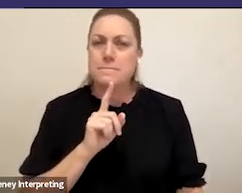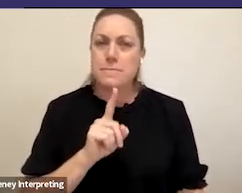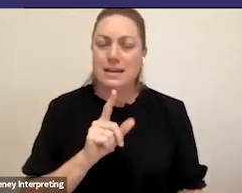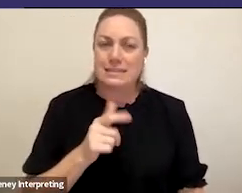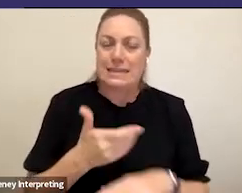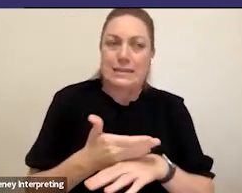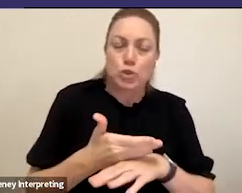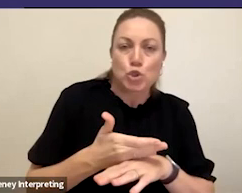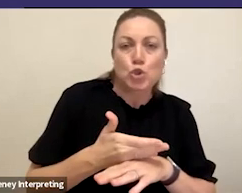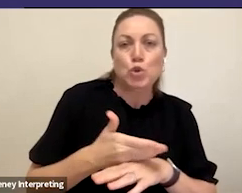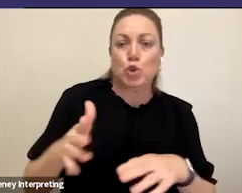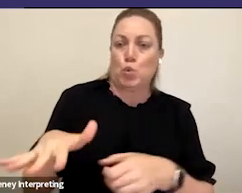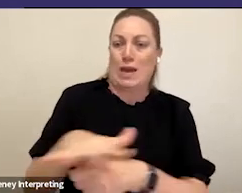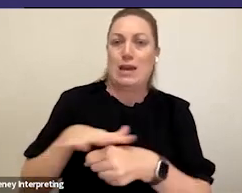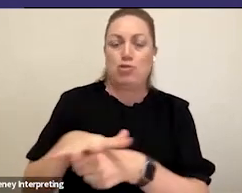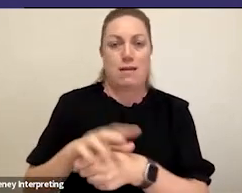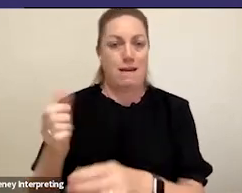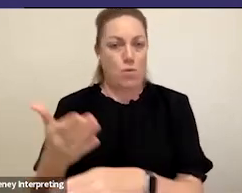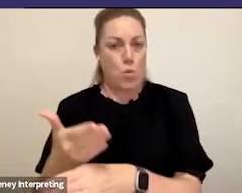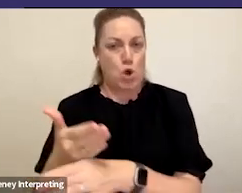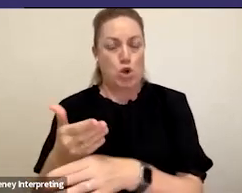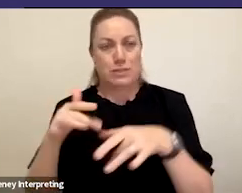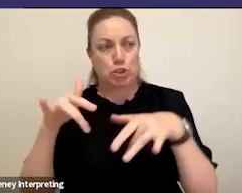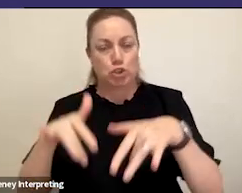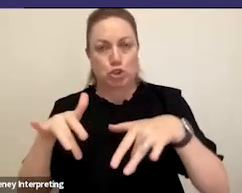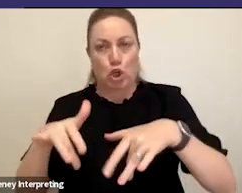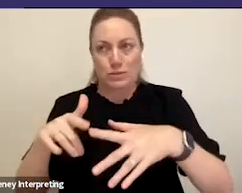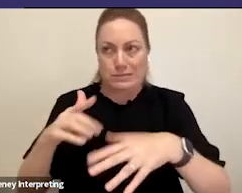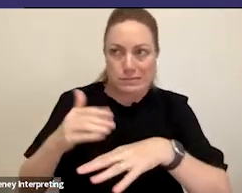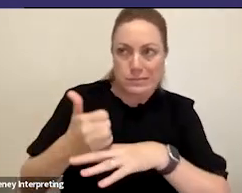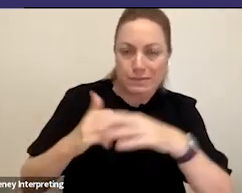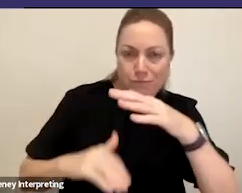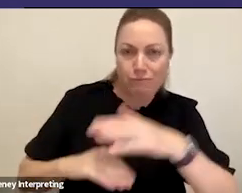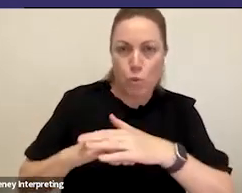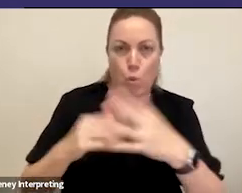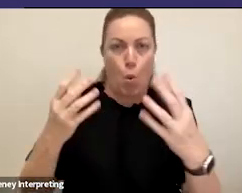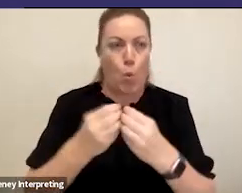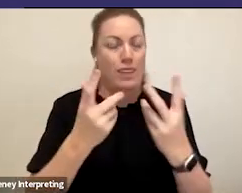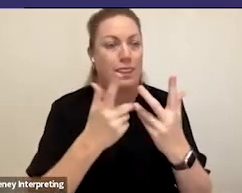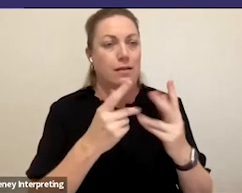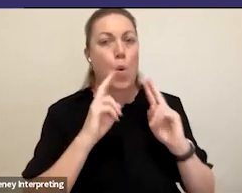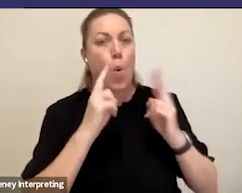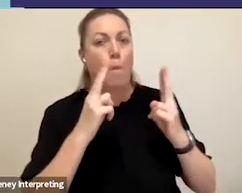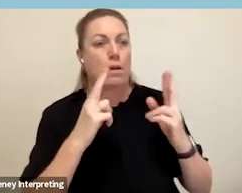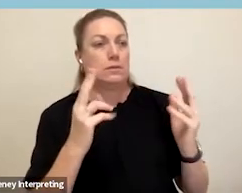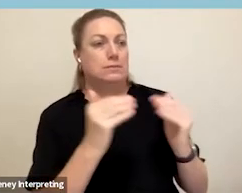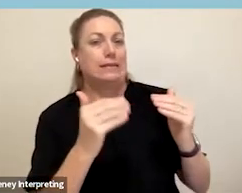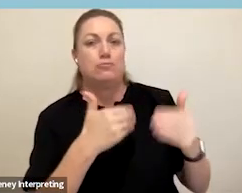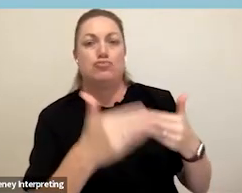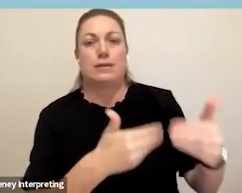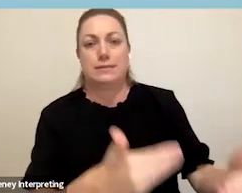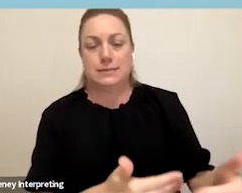new scope of practice and it hasn't yet been embedded within standard practice. So you can see on my next